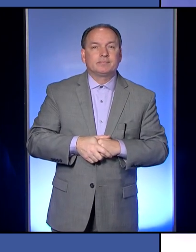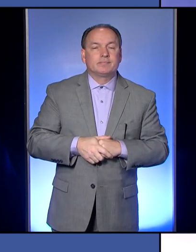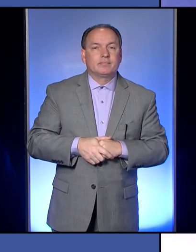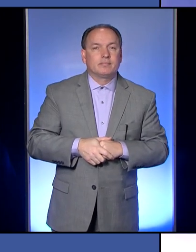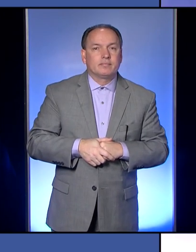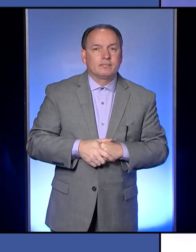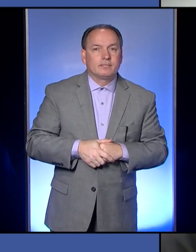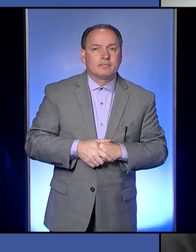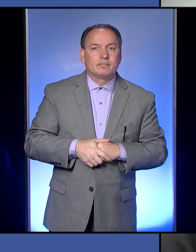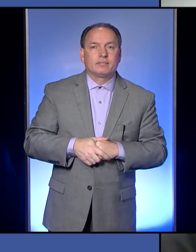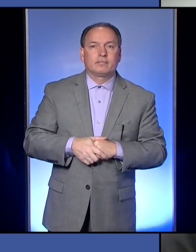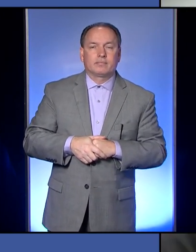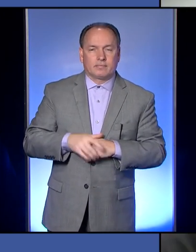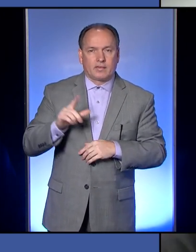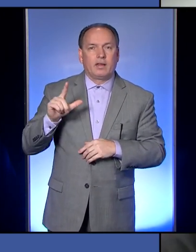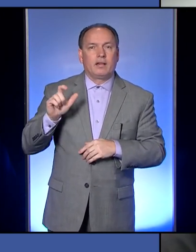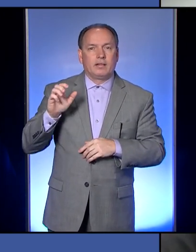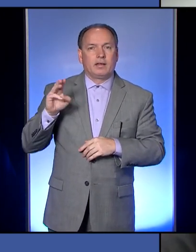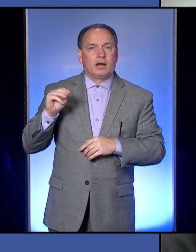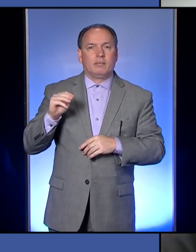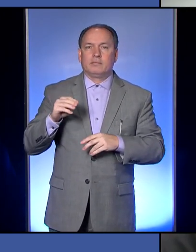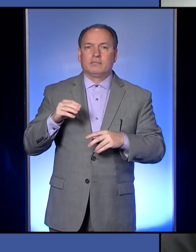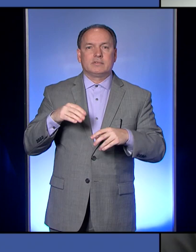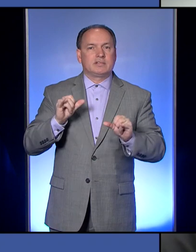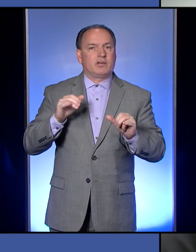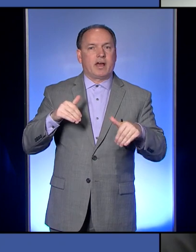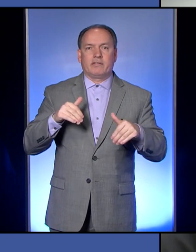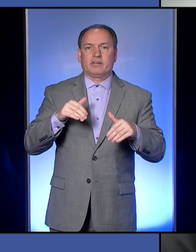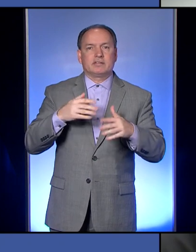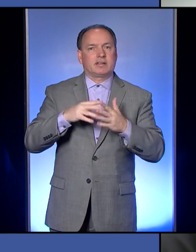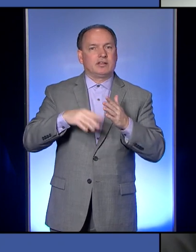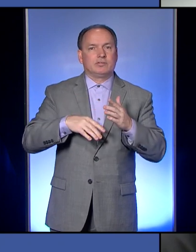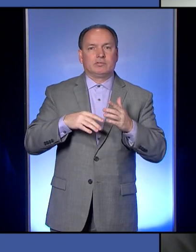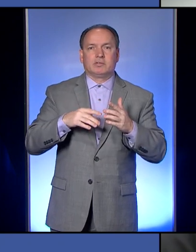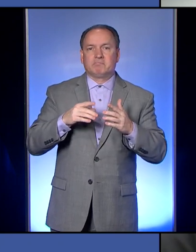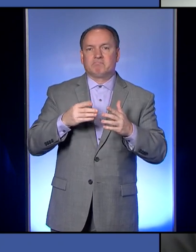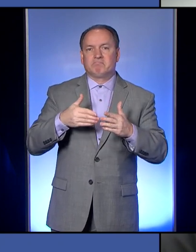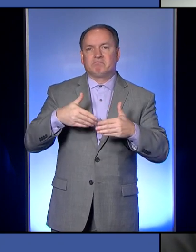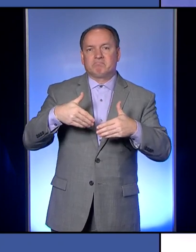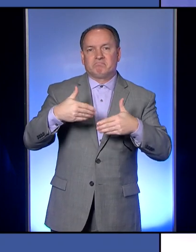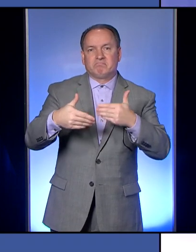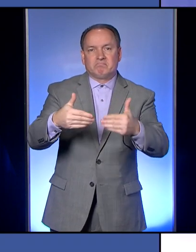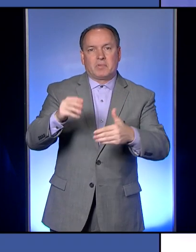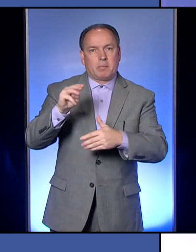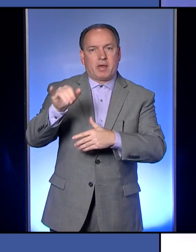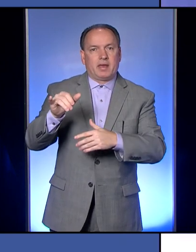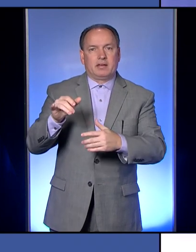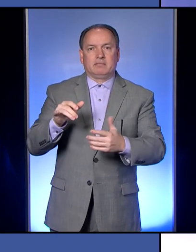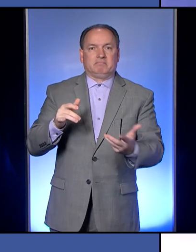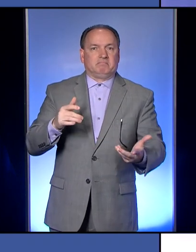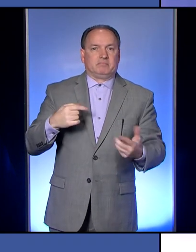At Millbrook and at Corey, we have not yet scheduled out into May, to the best of my knowledge.